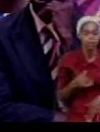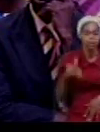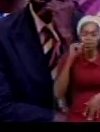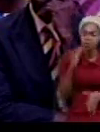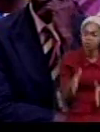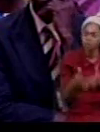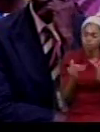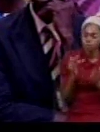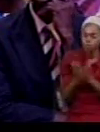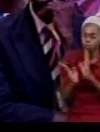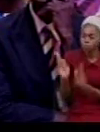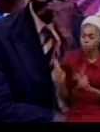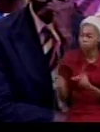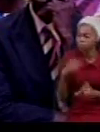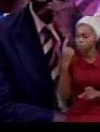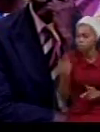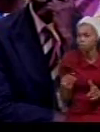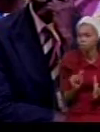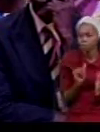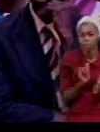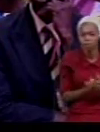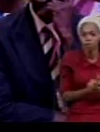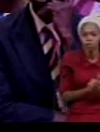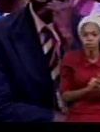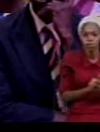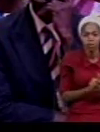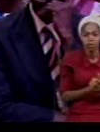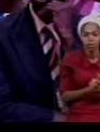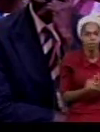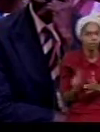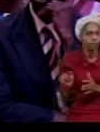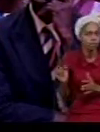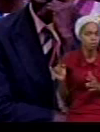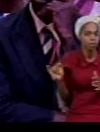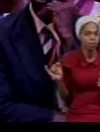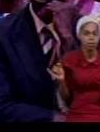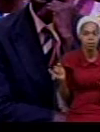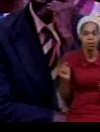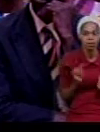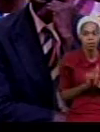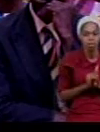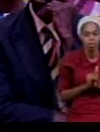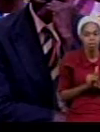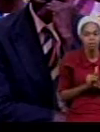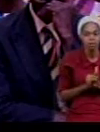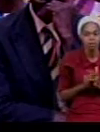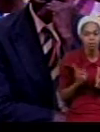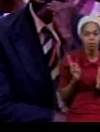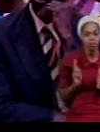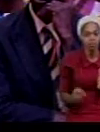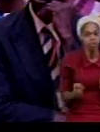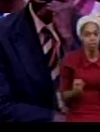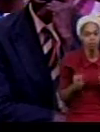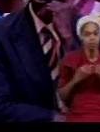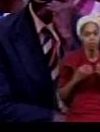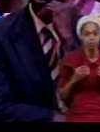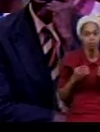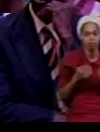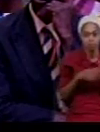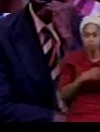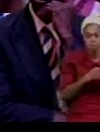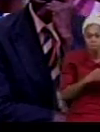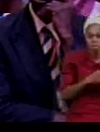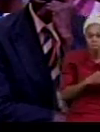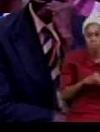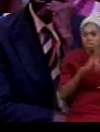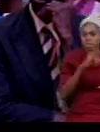the meat is only the meat that is not lawful to be eaten. The drink that they share that day, you can also drink. That is only